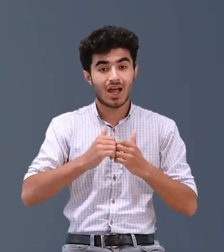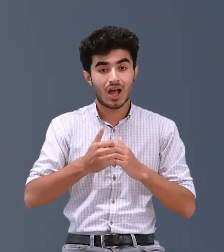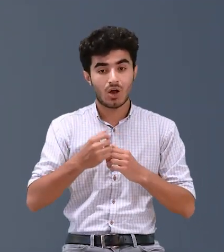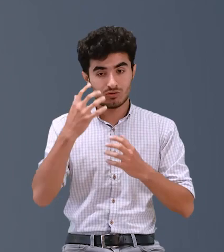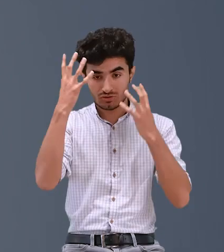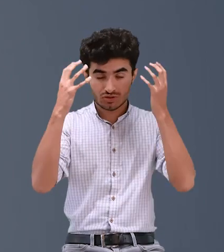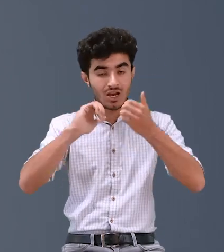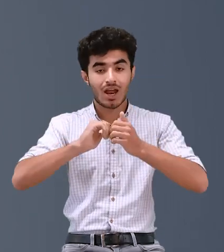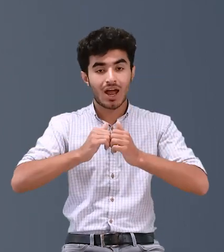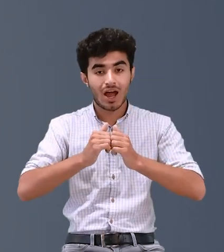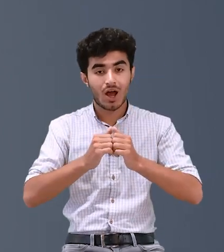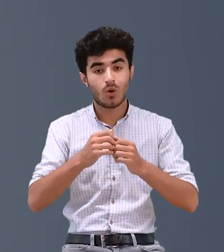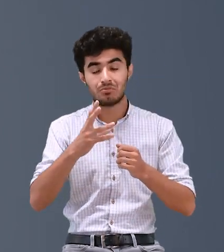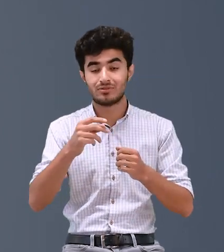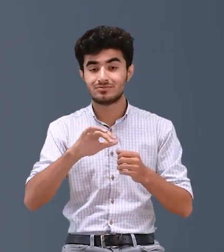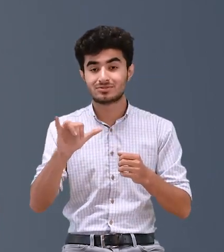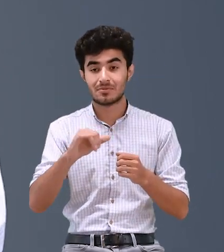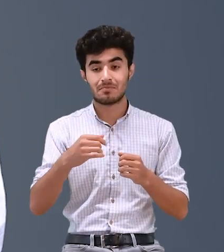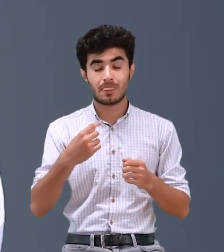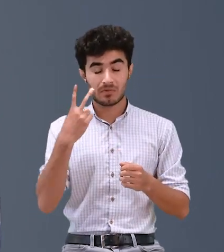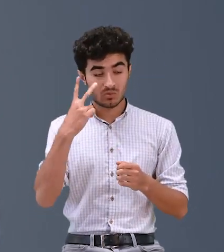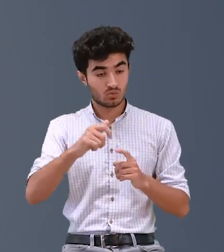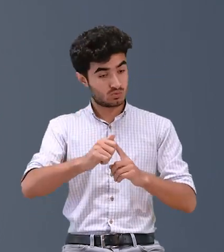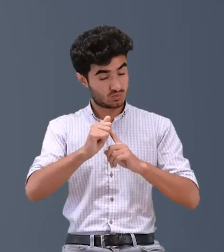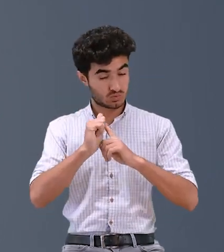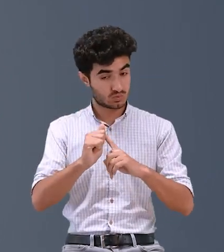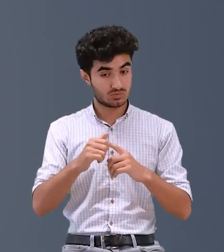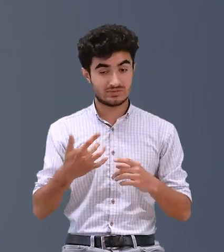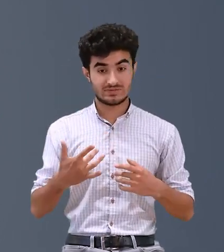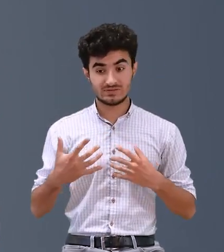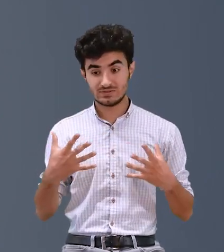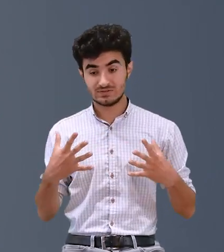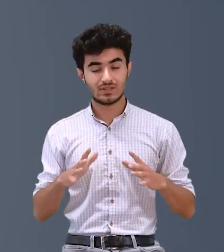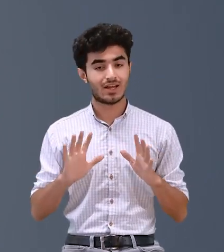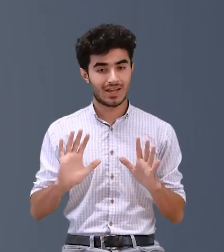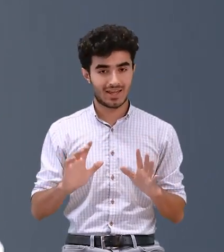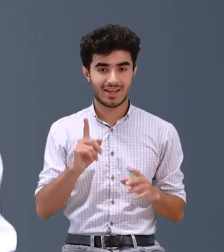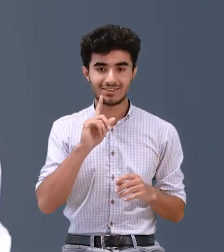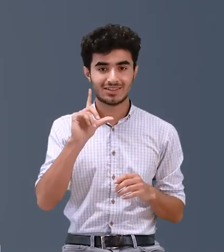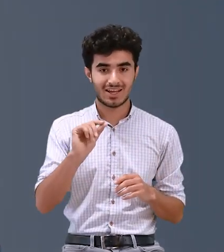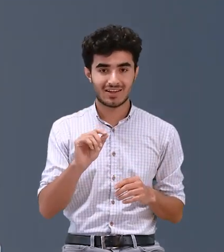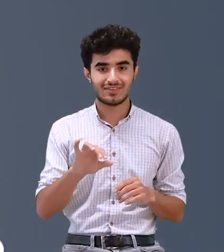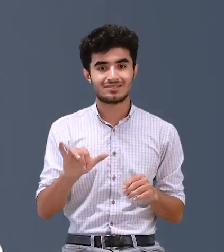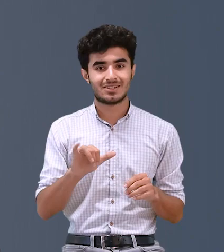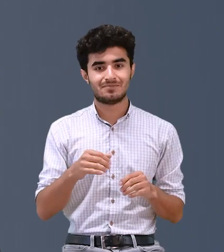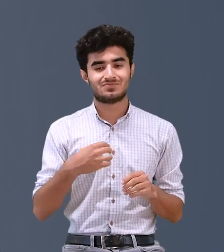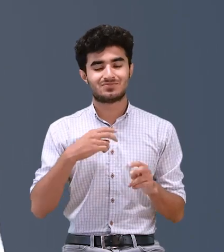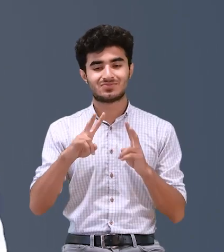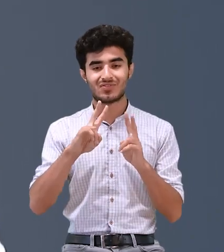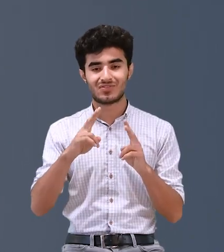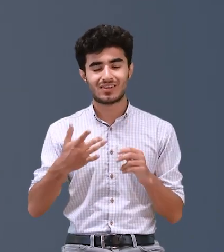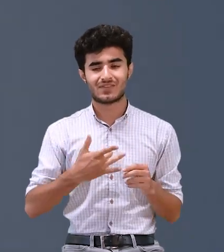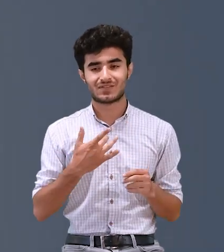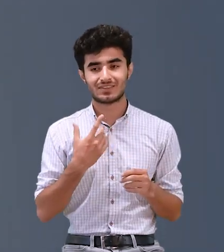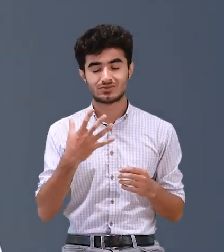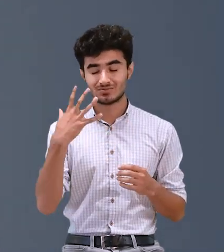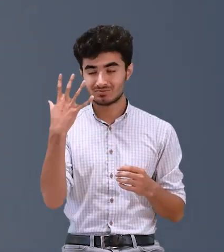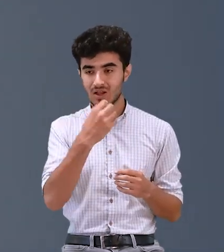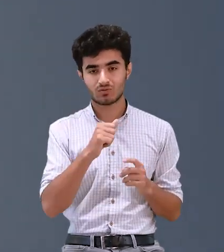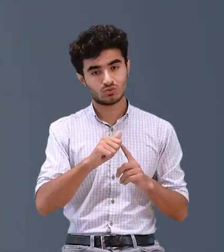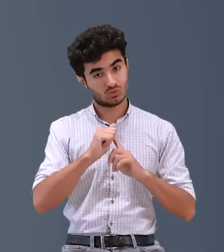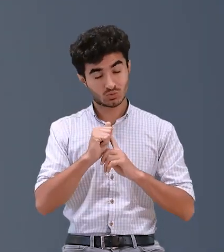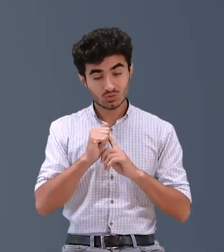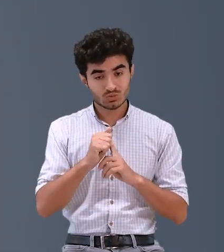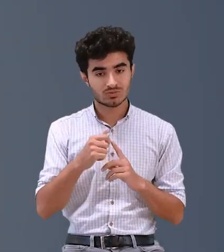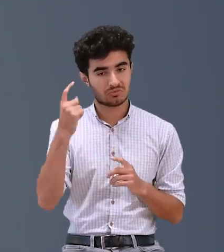what one is wearing and how one's hair is done and all those things. Even if we say that we think it's naive to be into